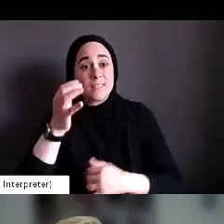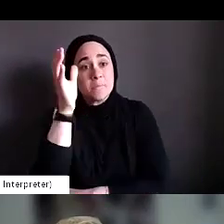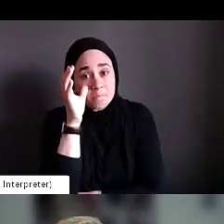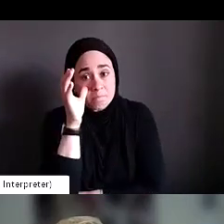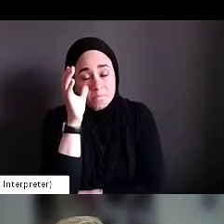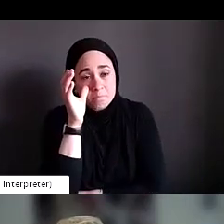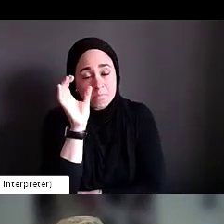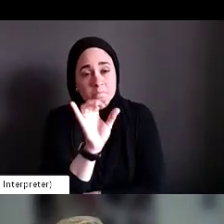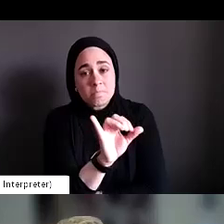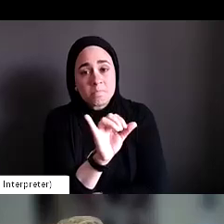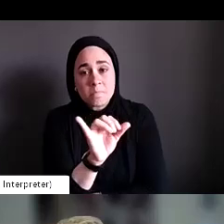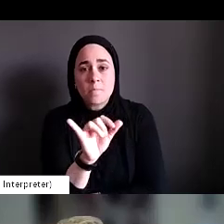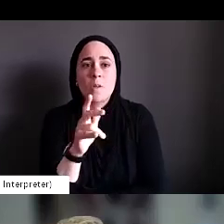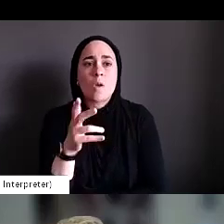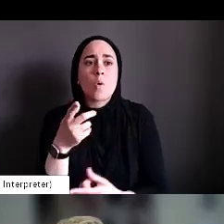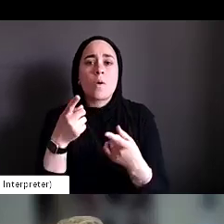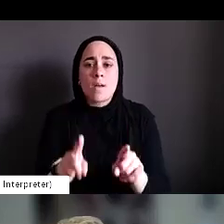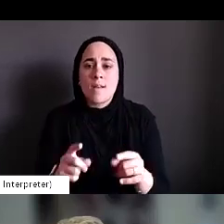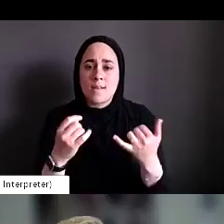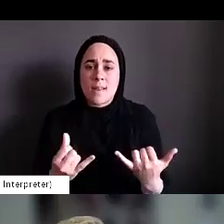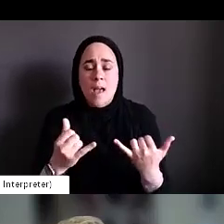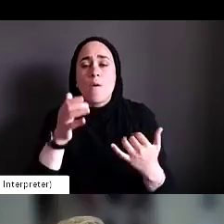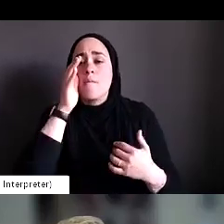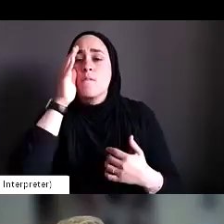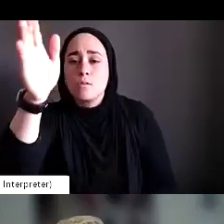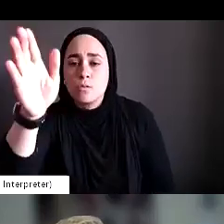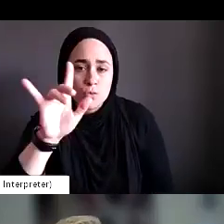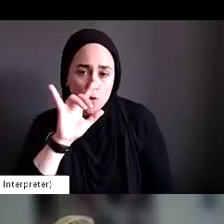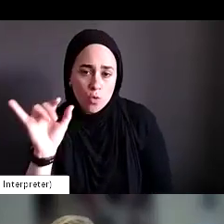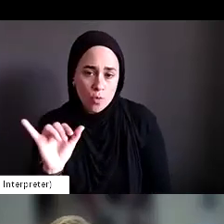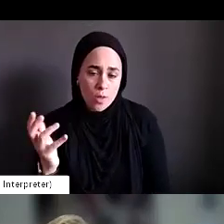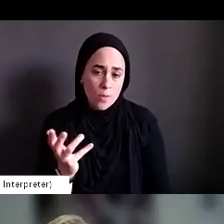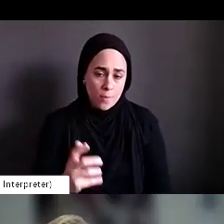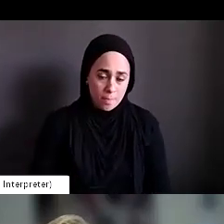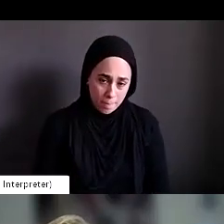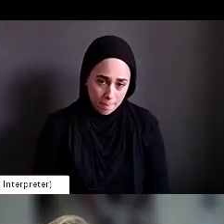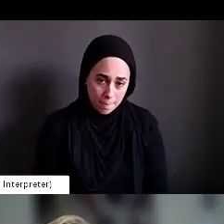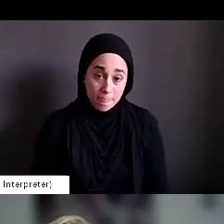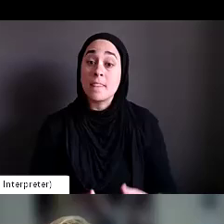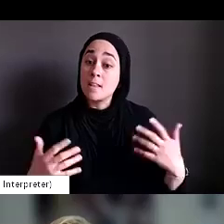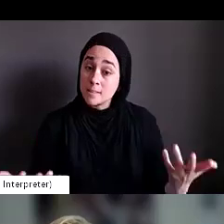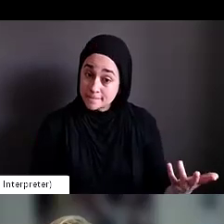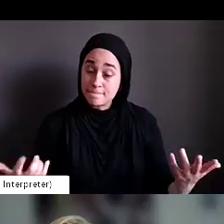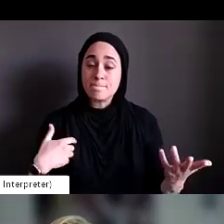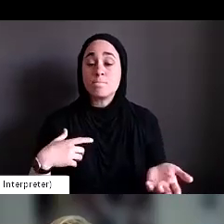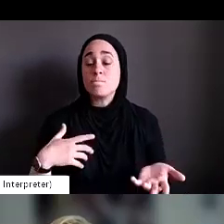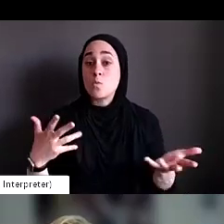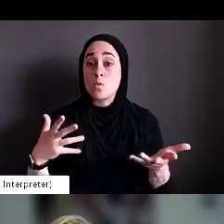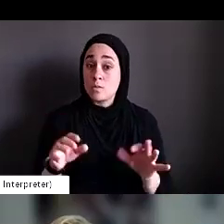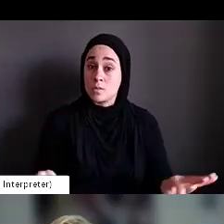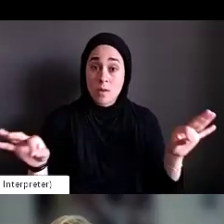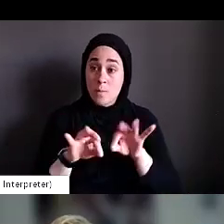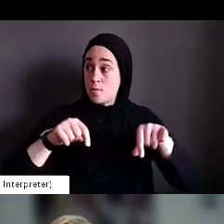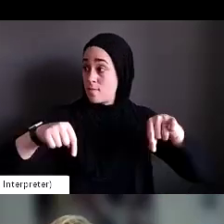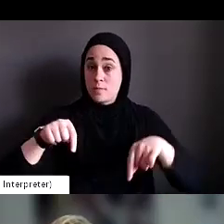about what is going on and what the future holds for us. So let me talk a little bit about what's important in